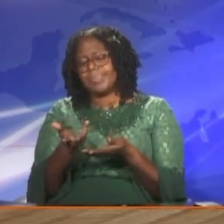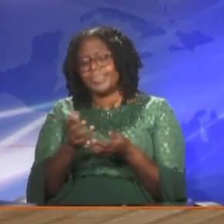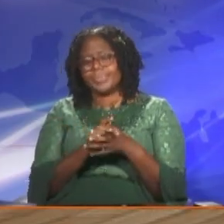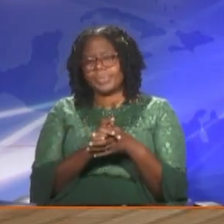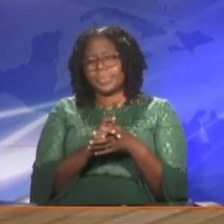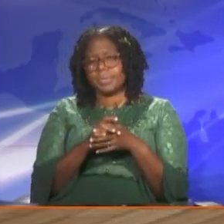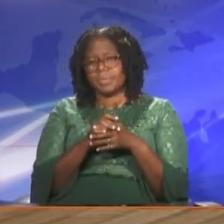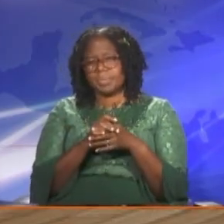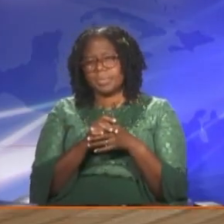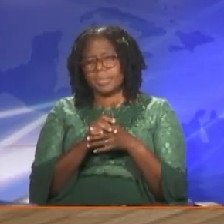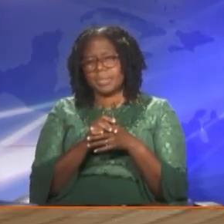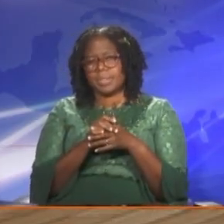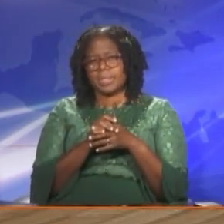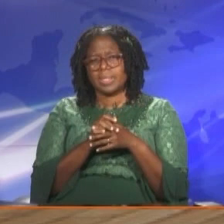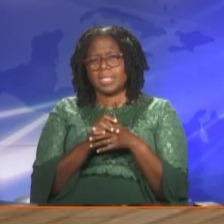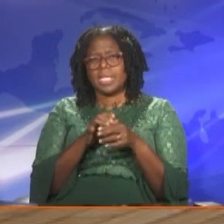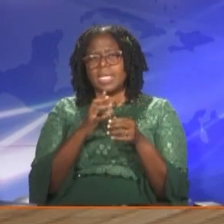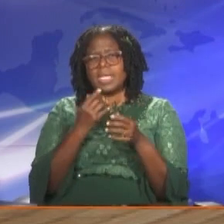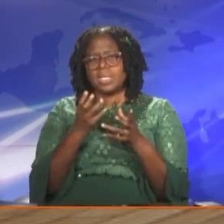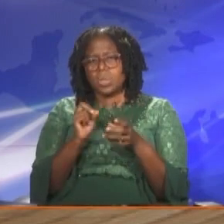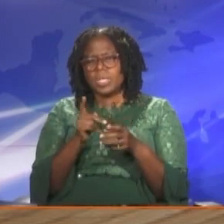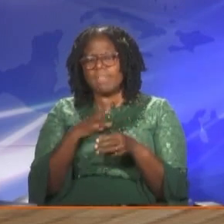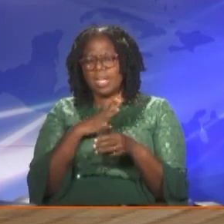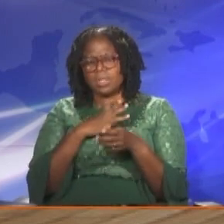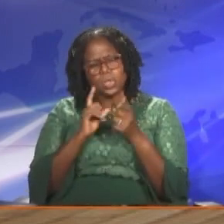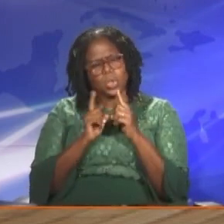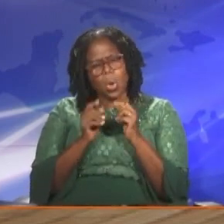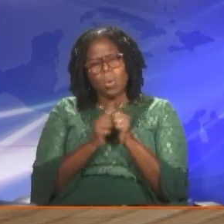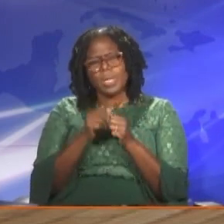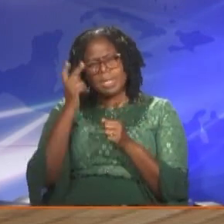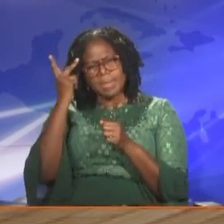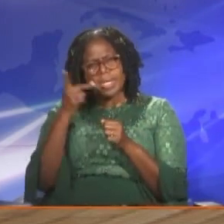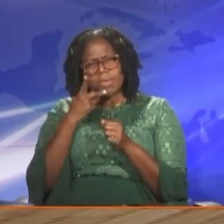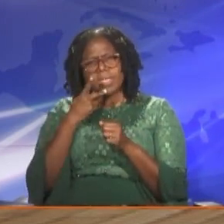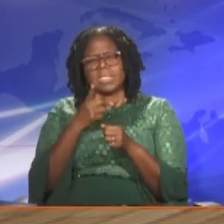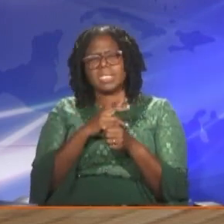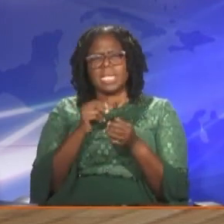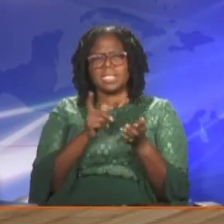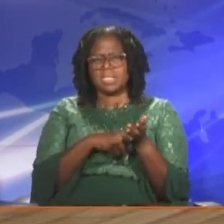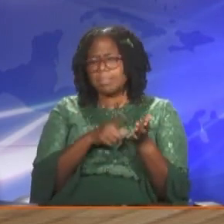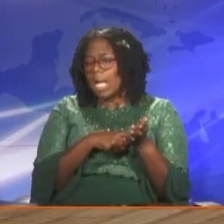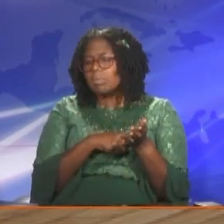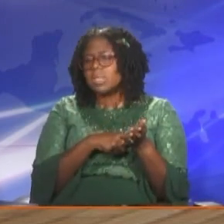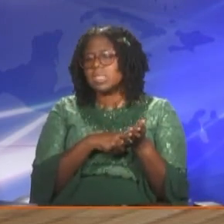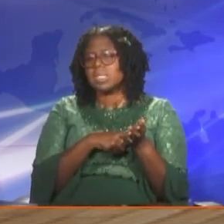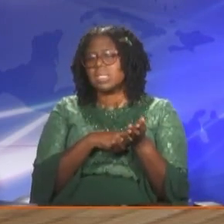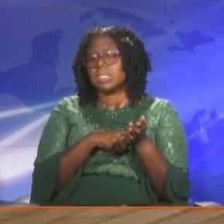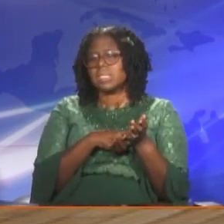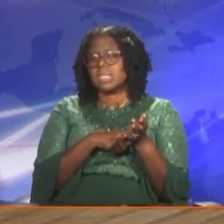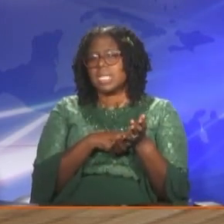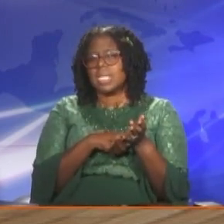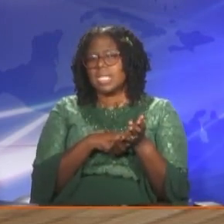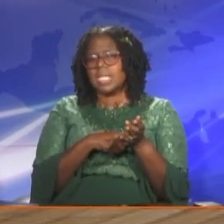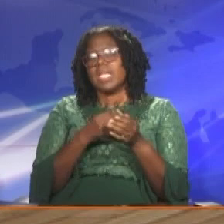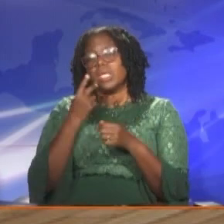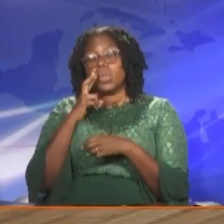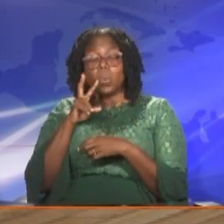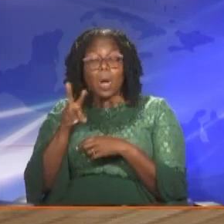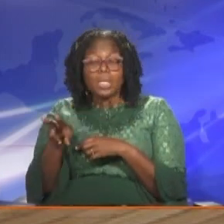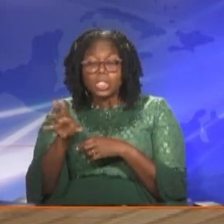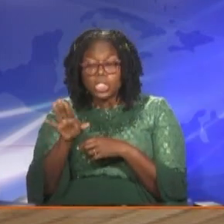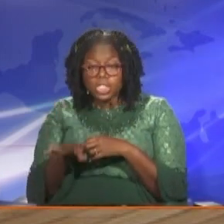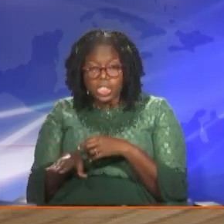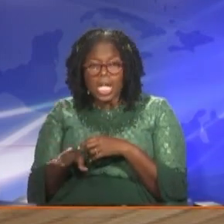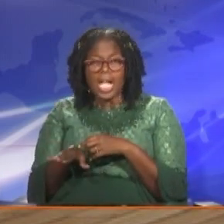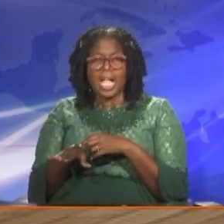said was speaking with the parents and knowing about the parents as well. And sometimes you only think that we look at the child and what the